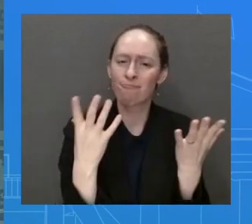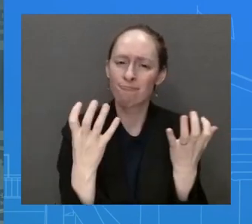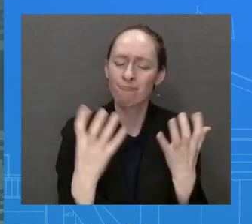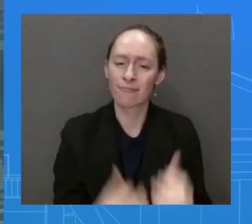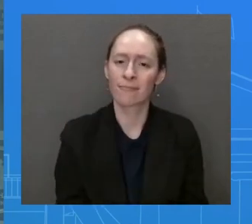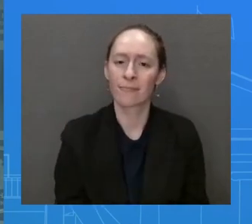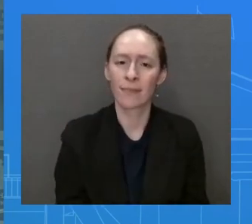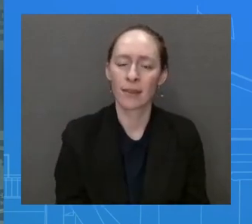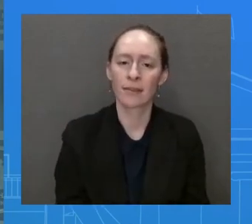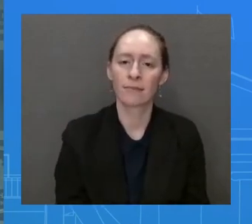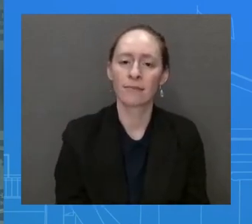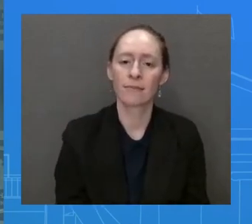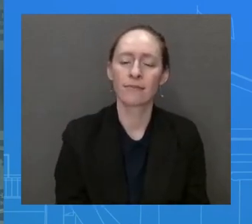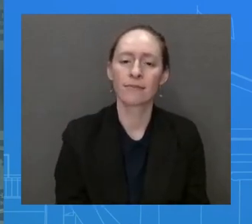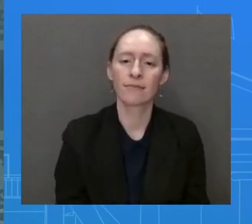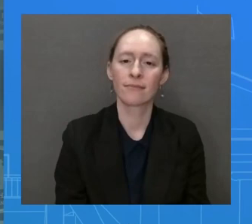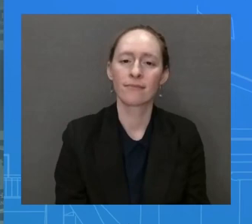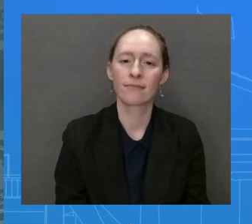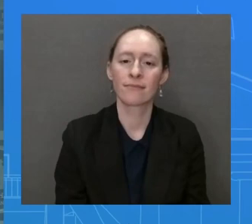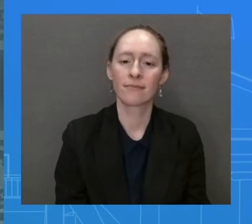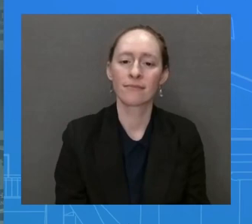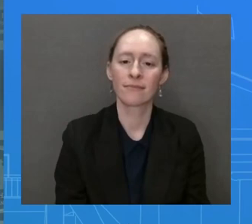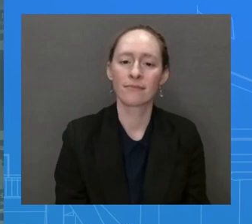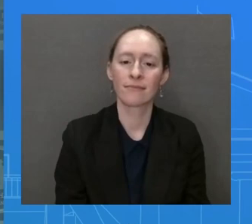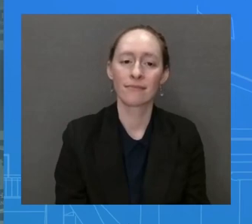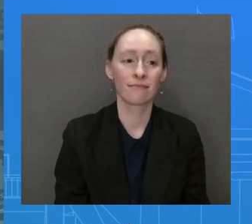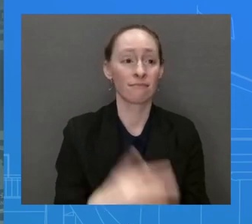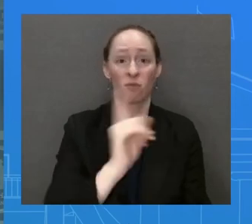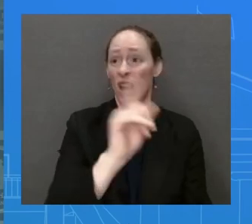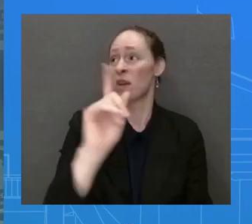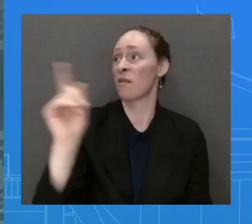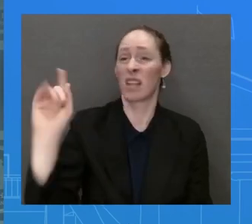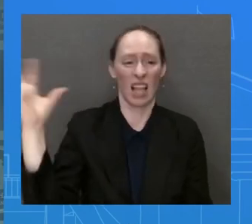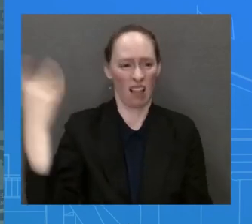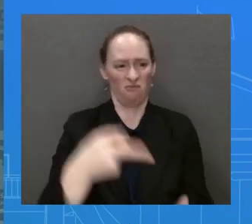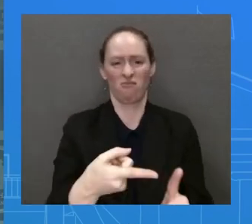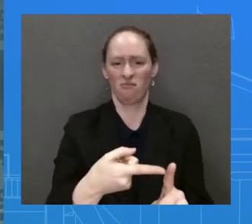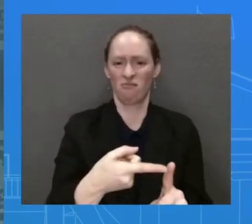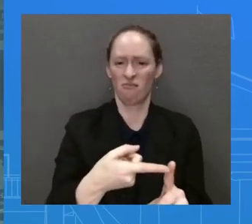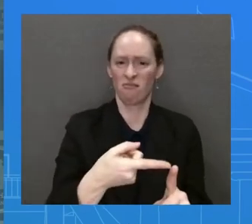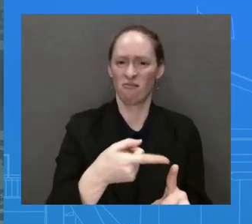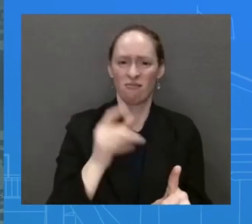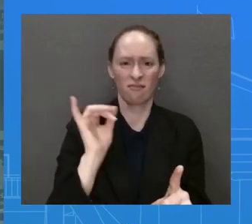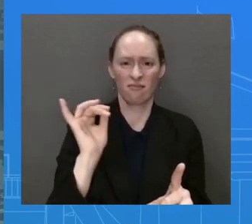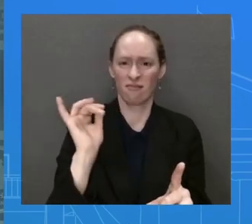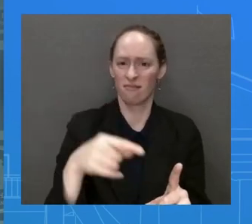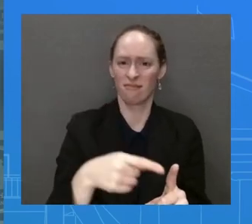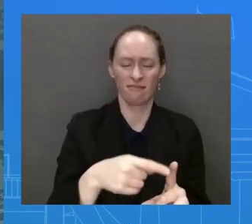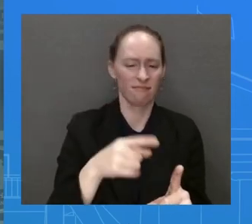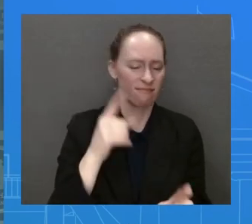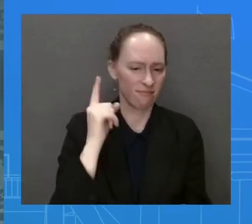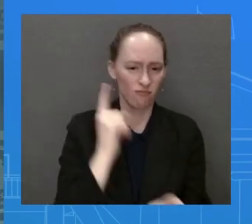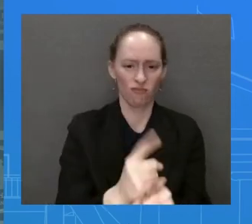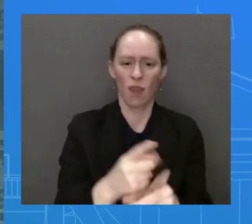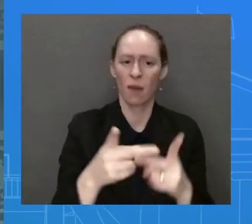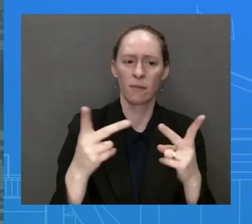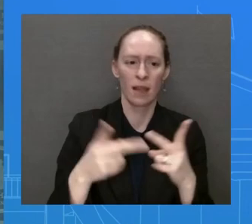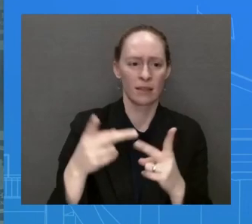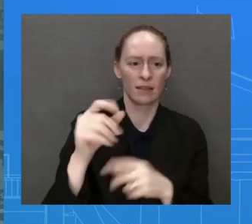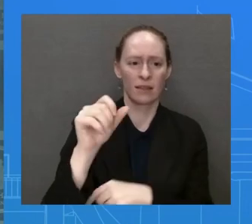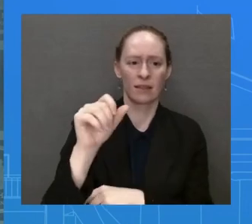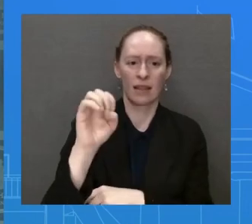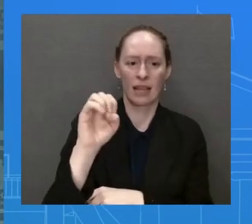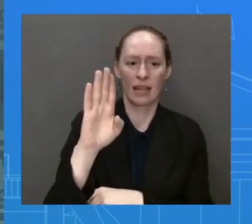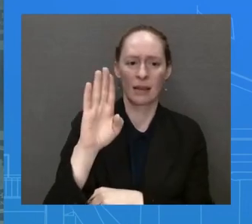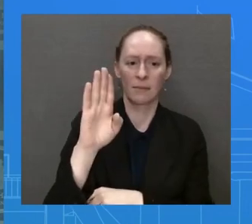at Ebenezer. Reverend Warnock has not just been very vocal about the challenges and the issues that are